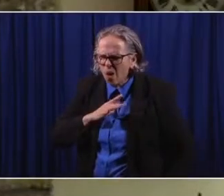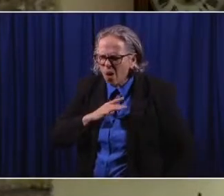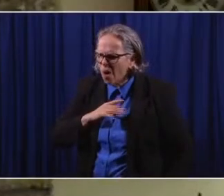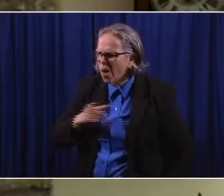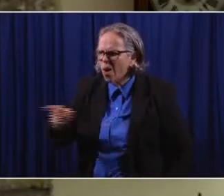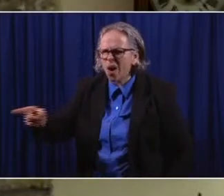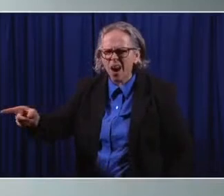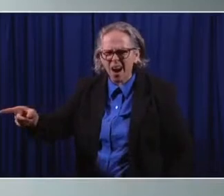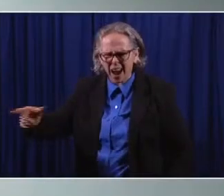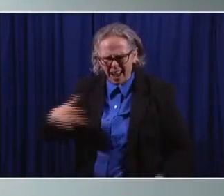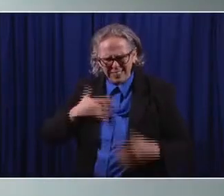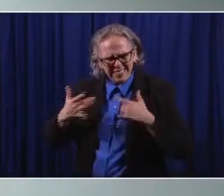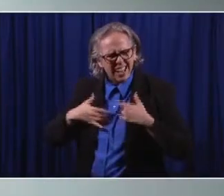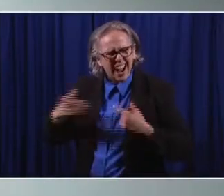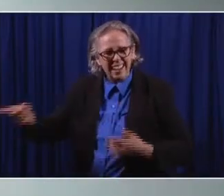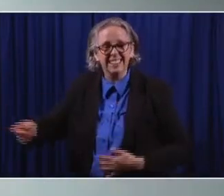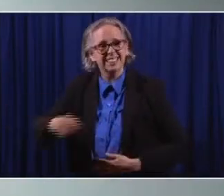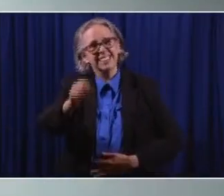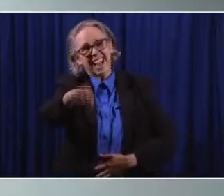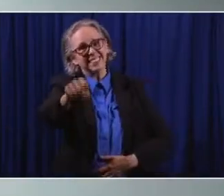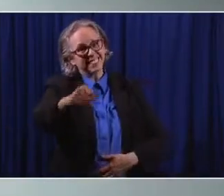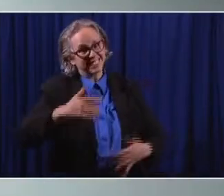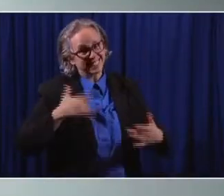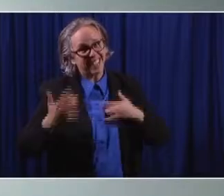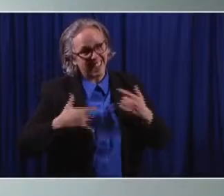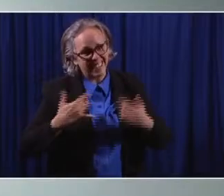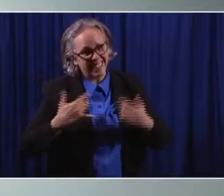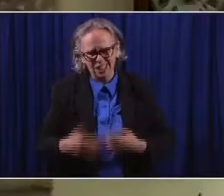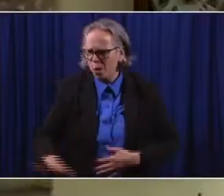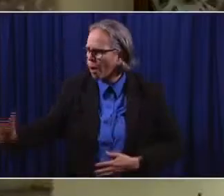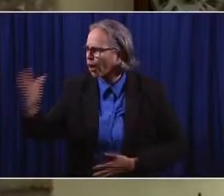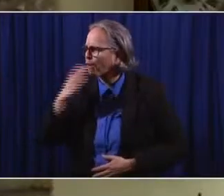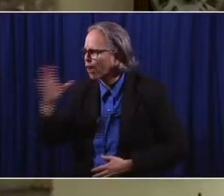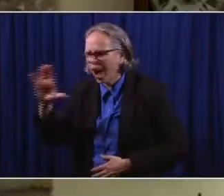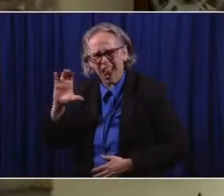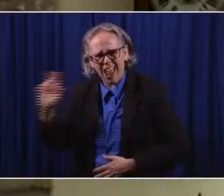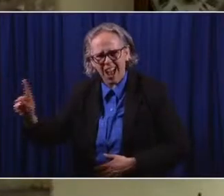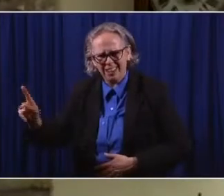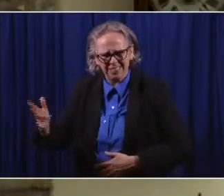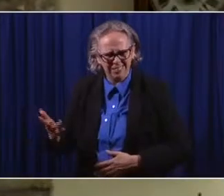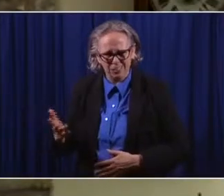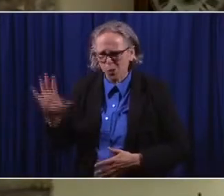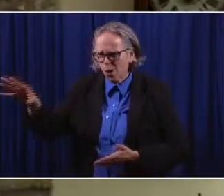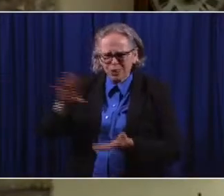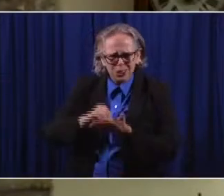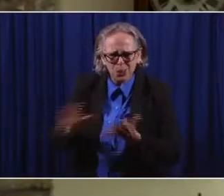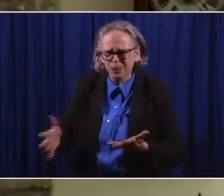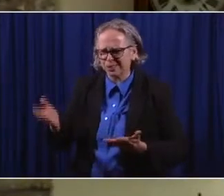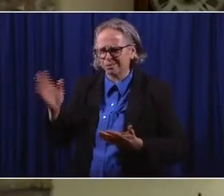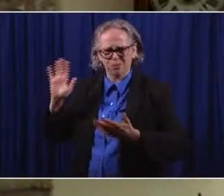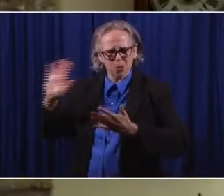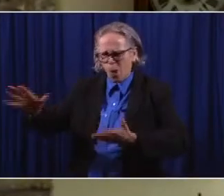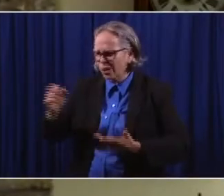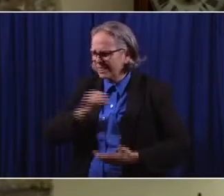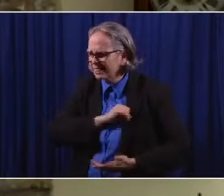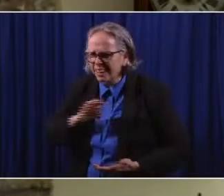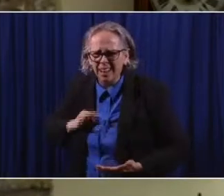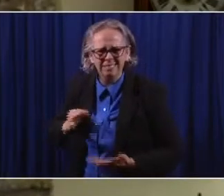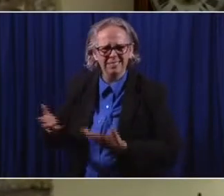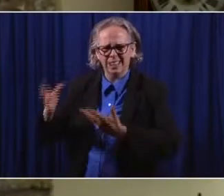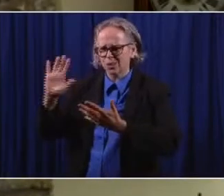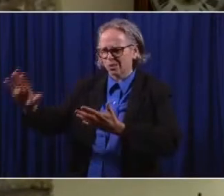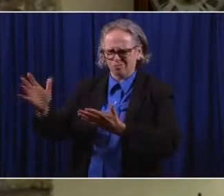exciting. Yes, it is. That's great. Well, good luck to you and your students and your faculty and everybody at